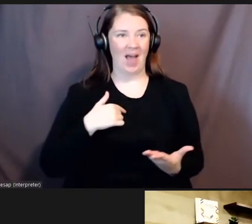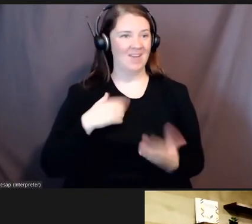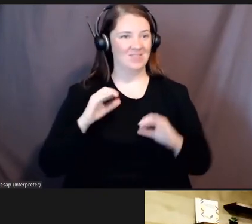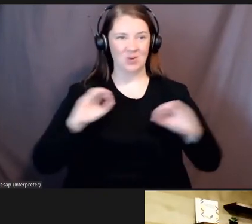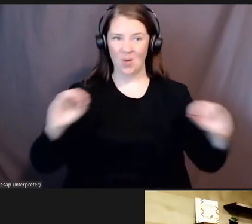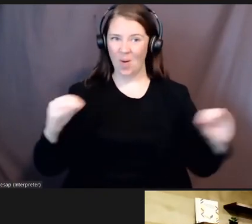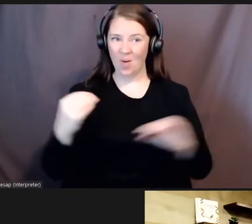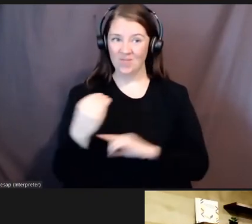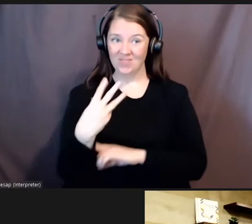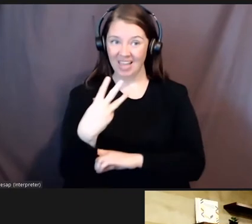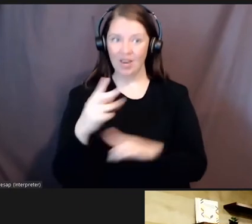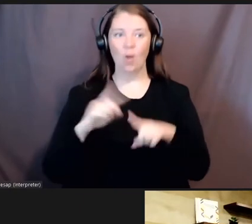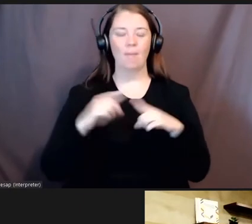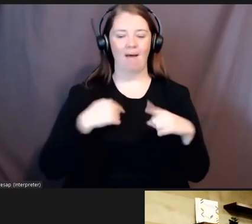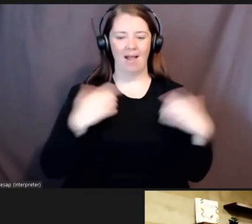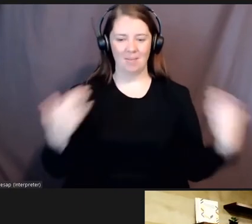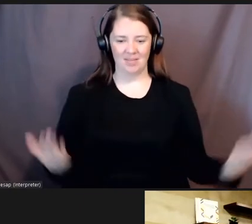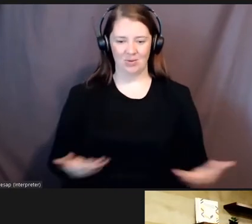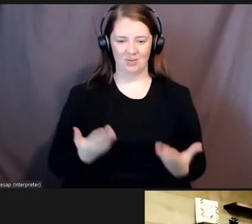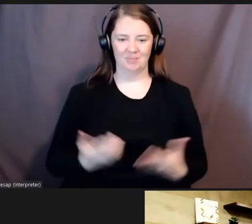for.